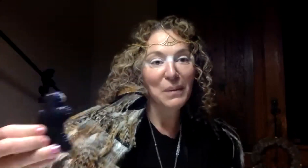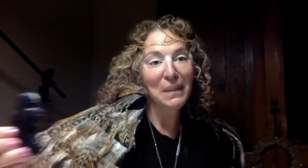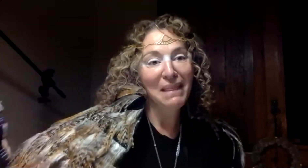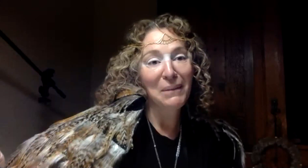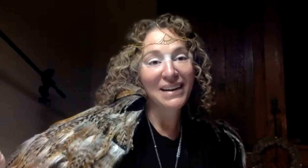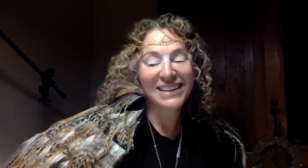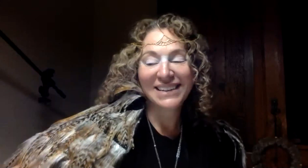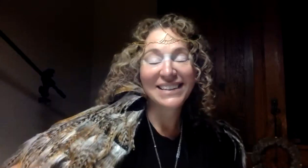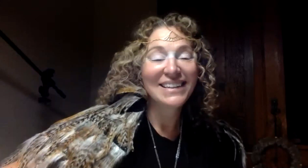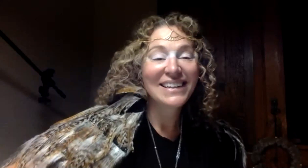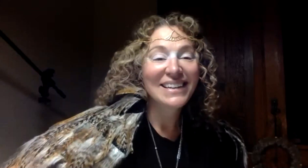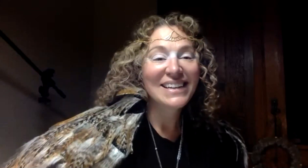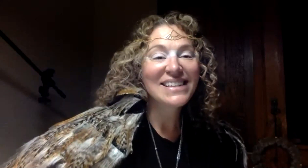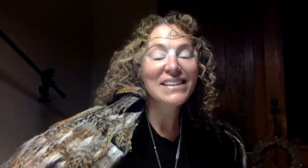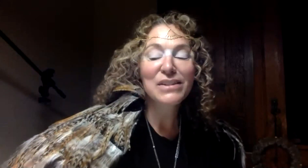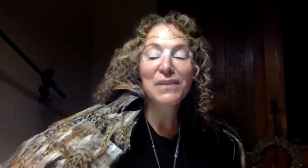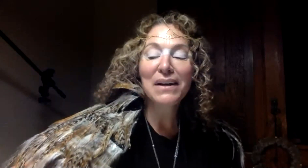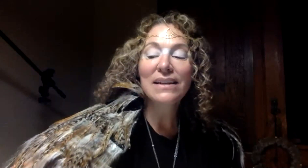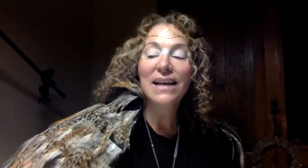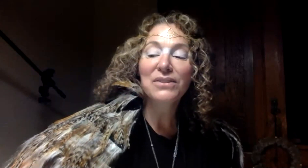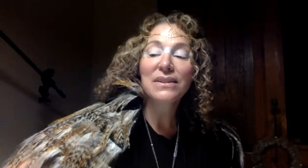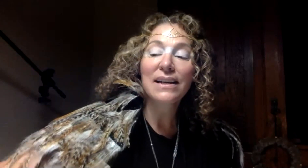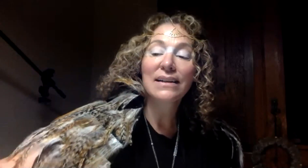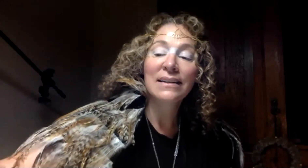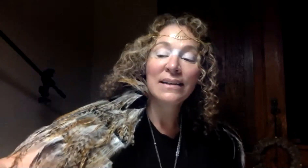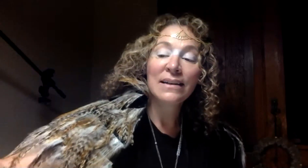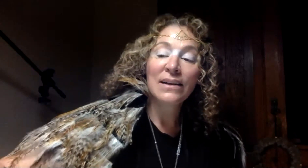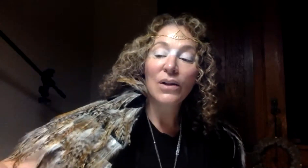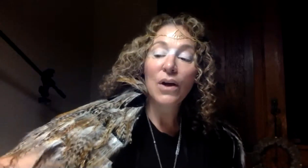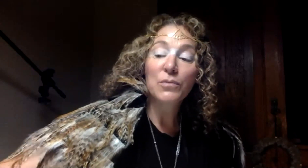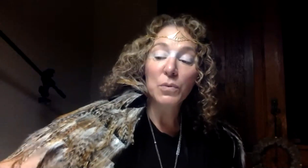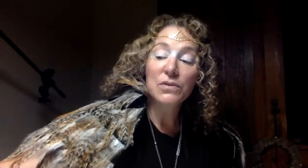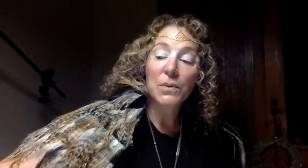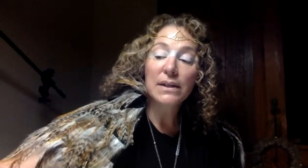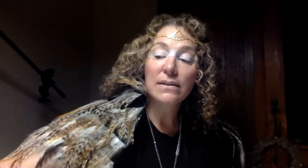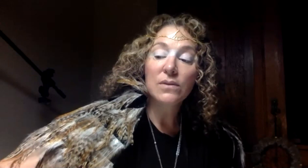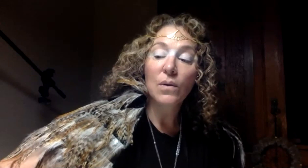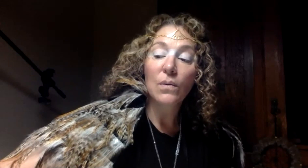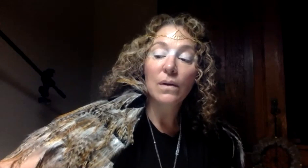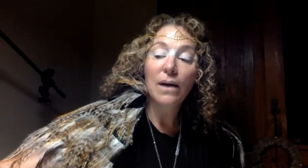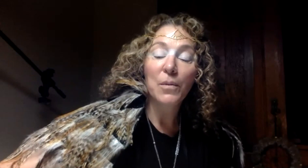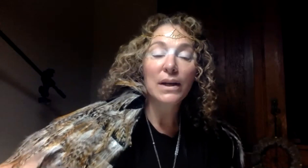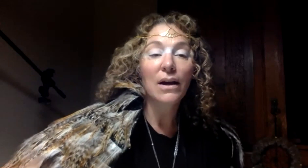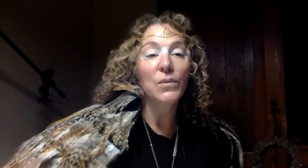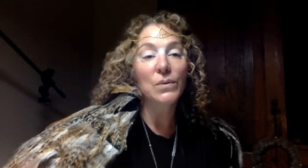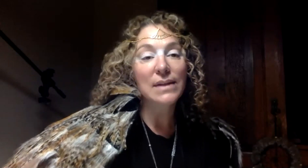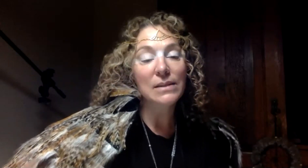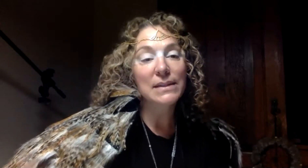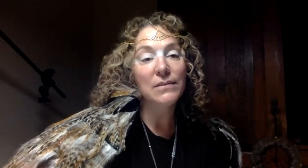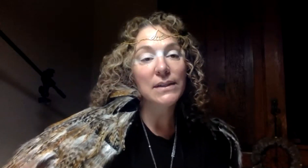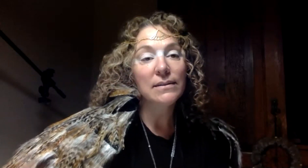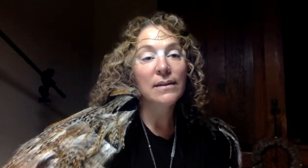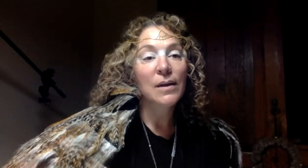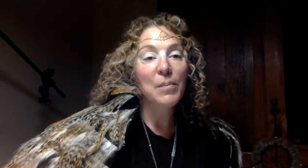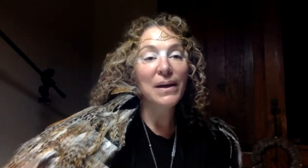and work with it that way. It's actually like a lot of rules for it. So I'm working on the rules aspect